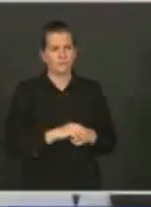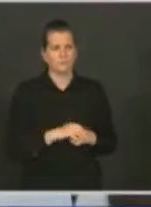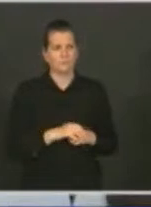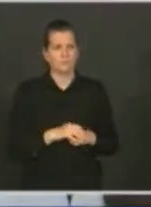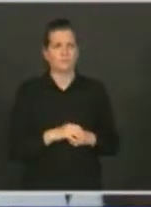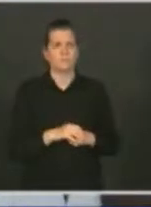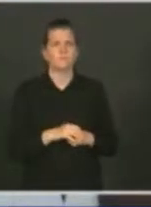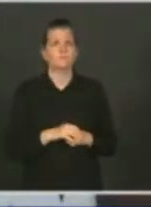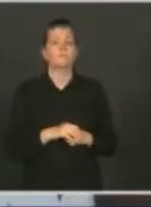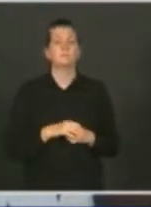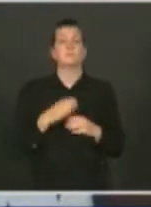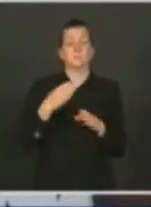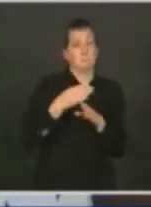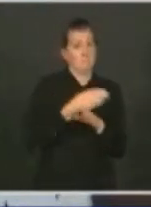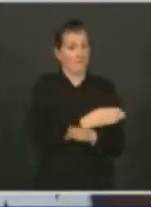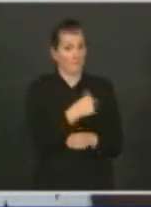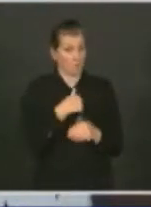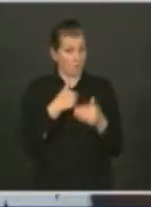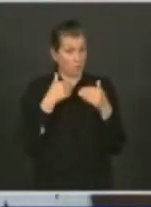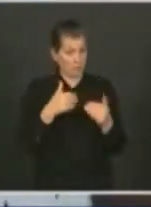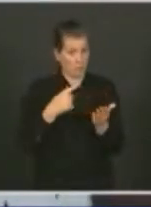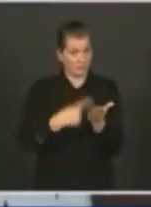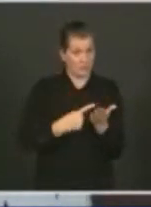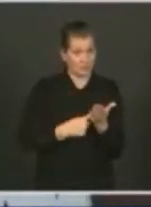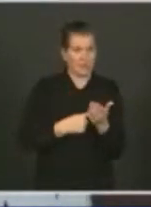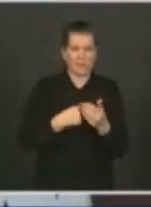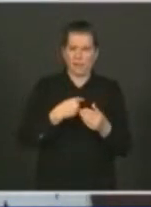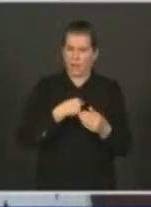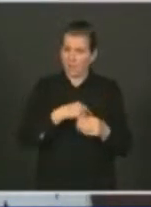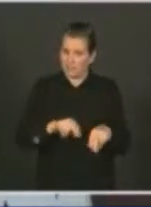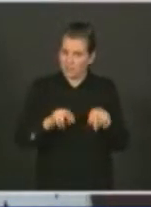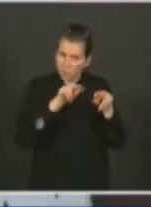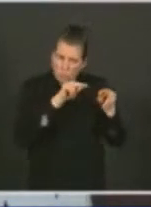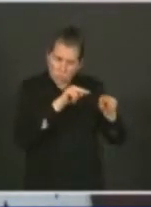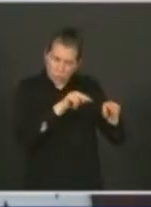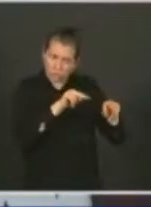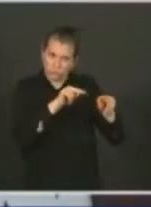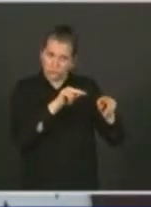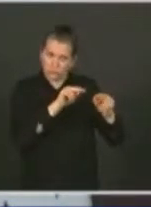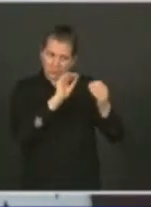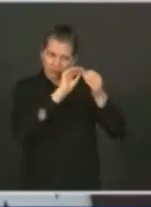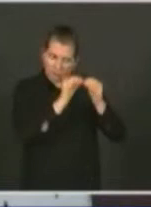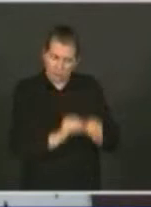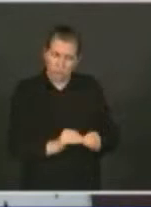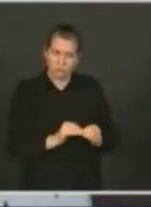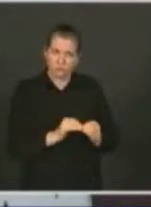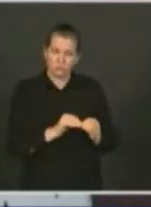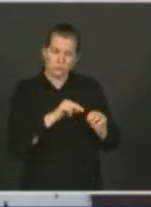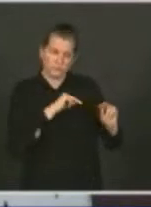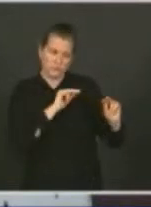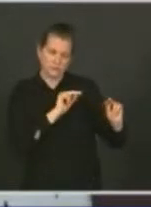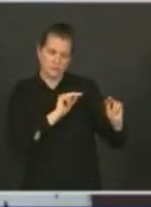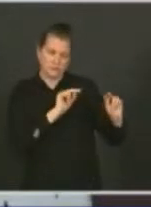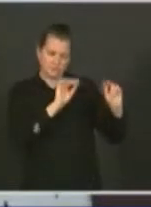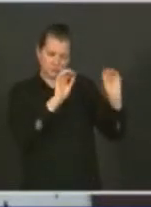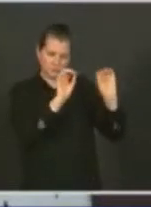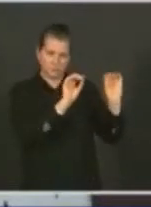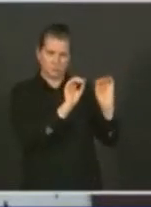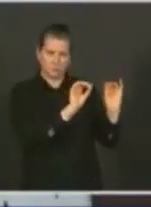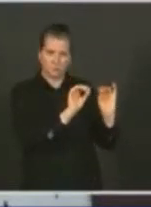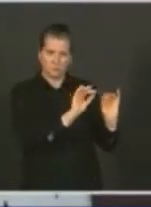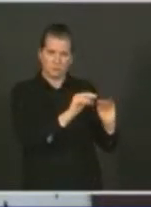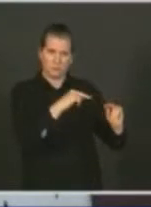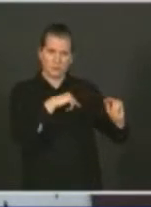Before I get there, I'm watching to see if any of this takes effect. So we're measuring mobility. Are people actually home after 10